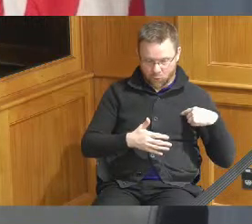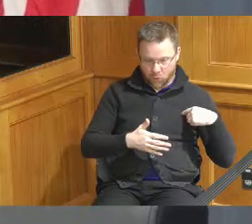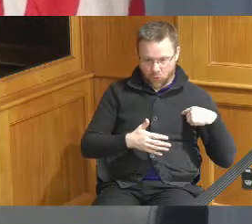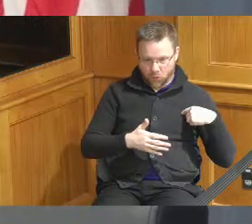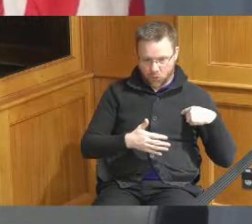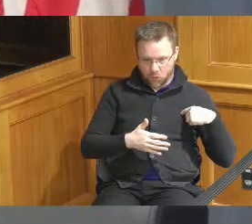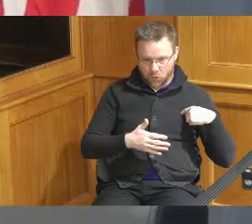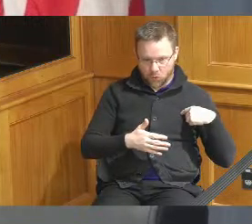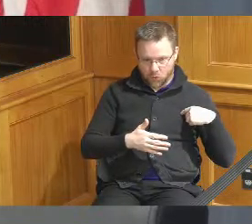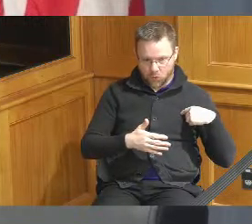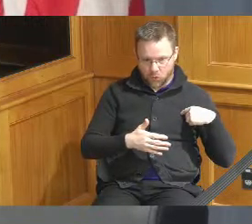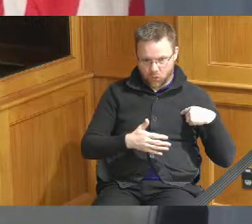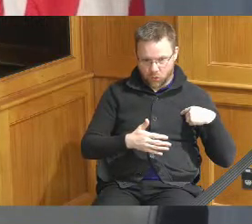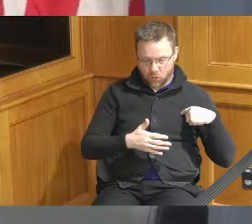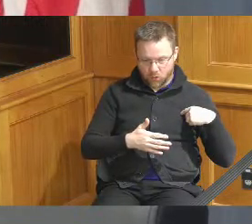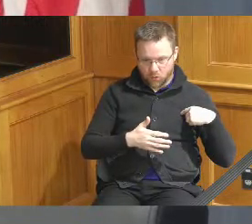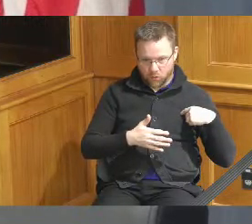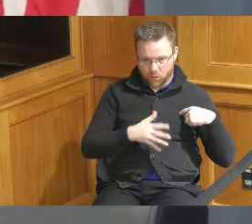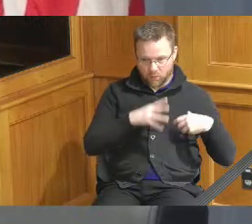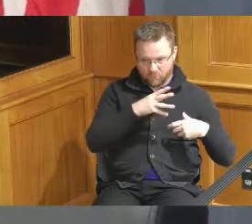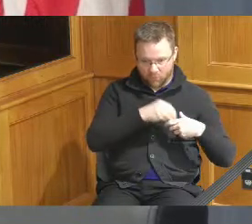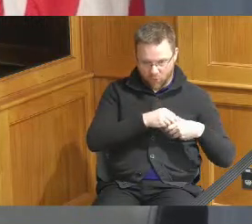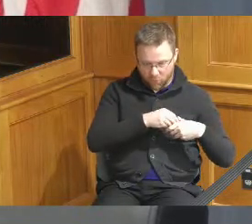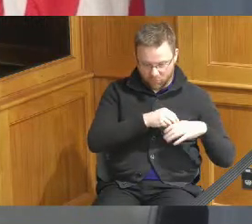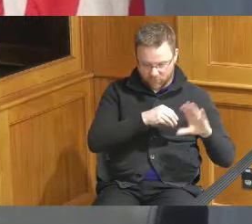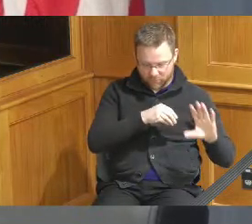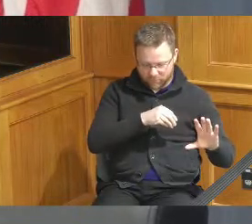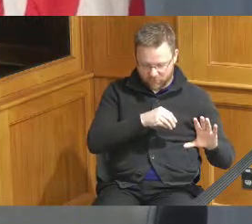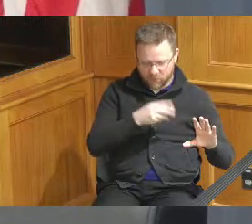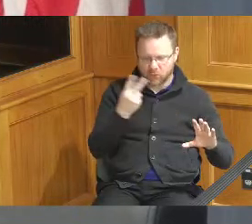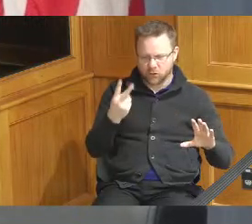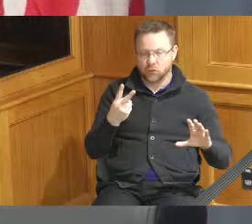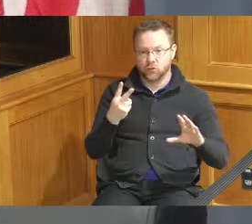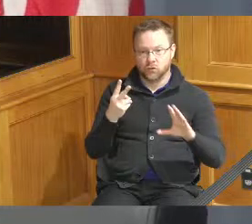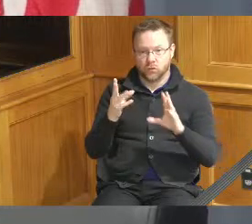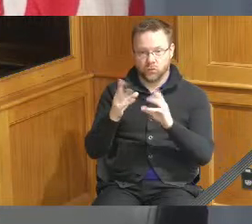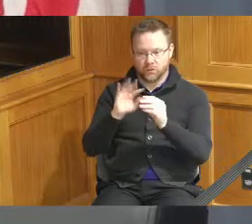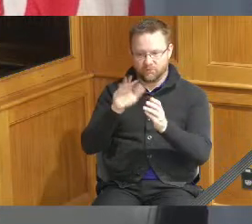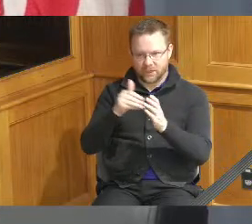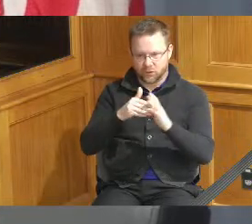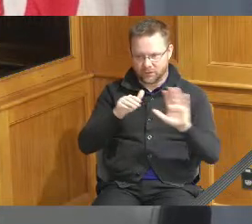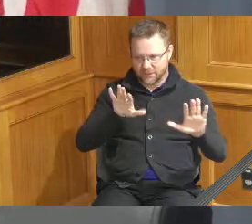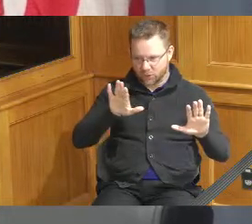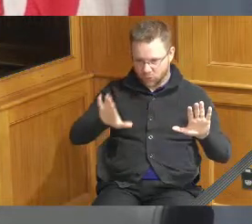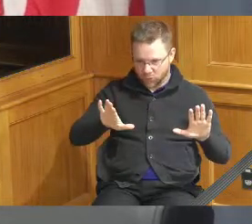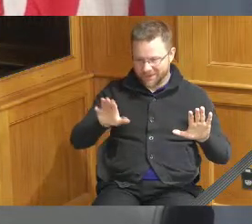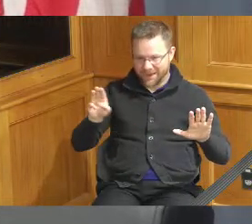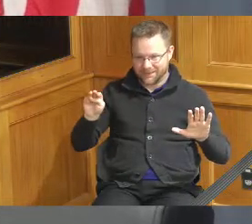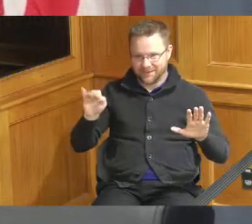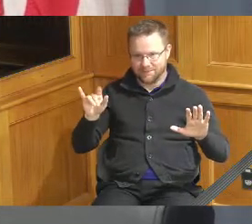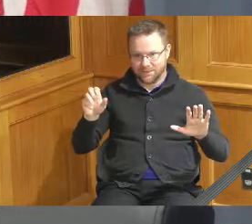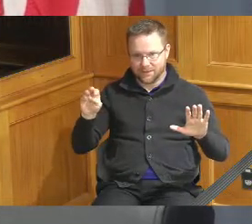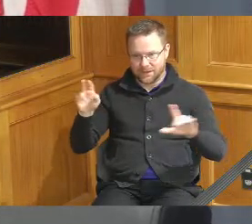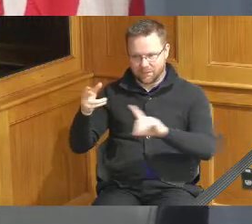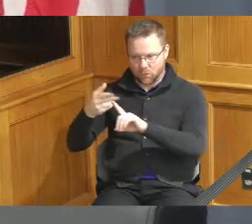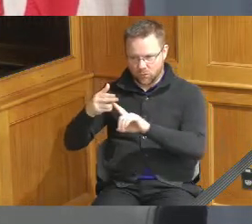the expansion, the two convention centers, and then we had the Millennium Hotel